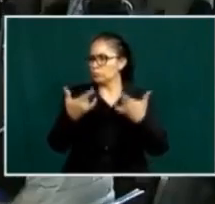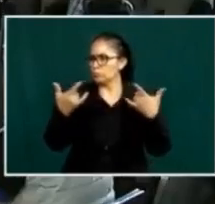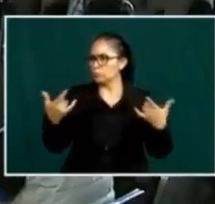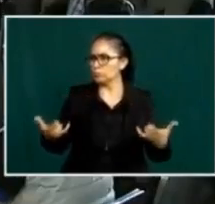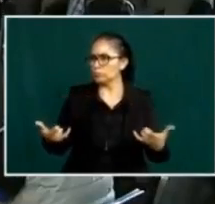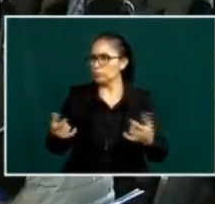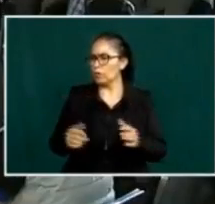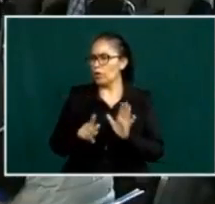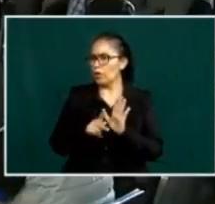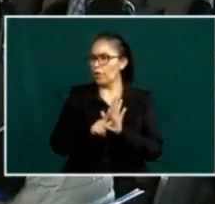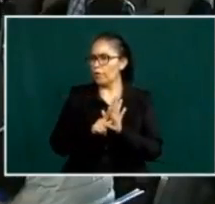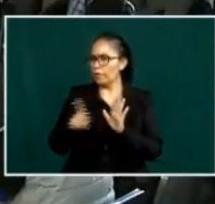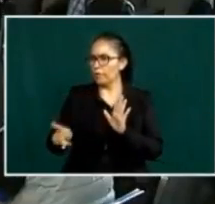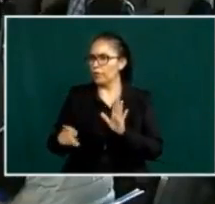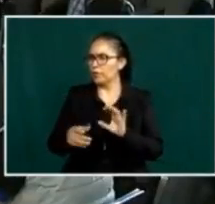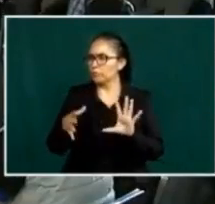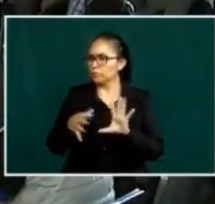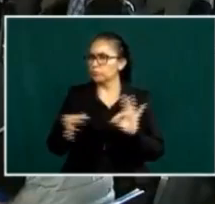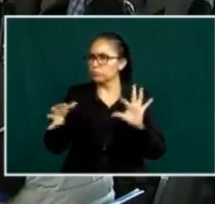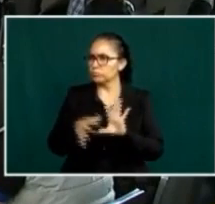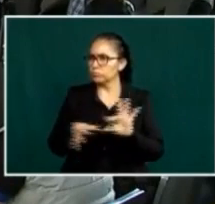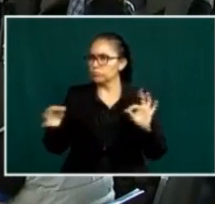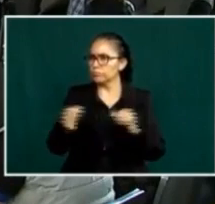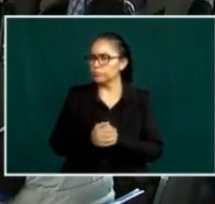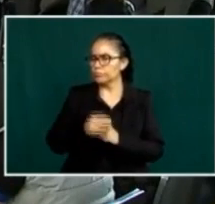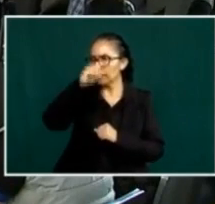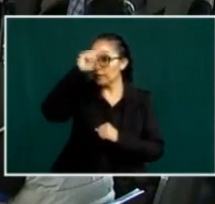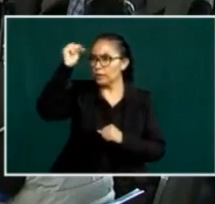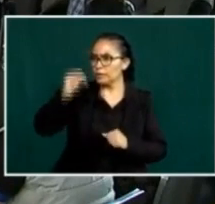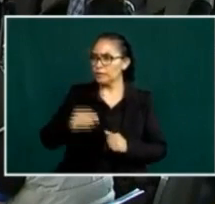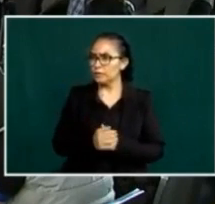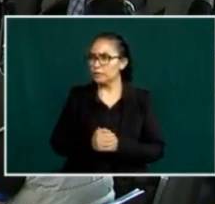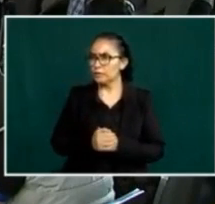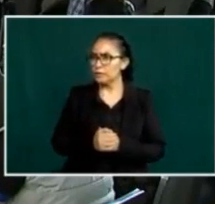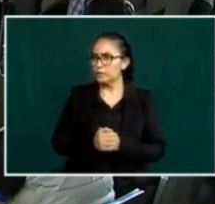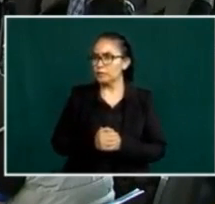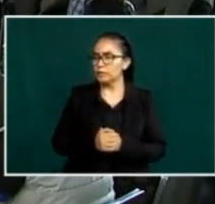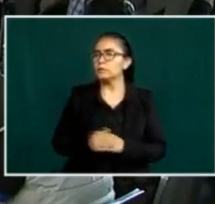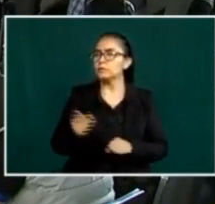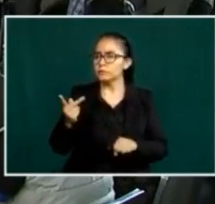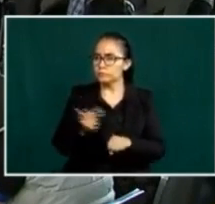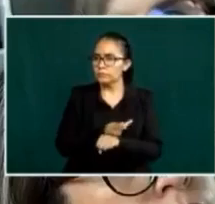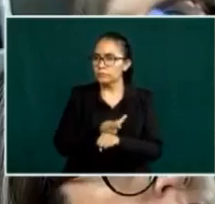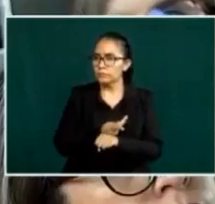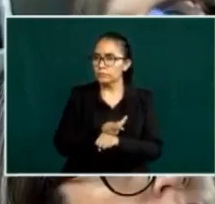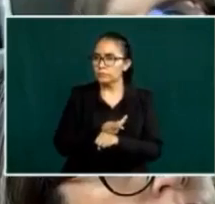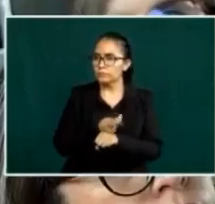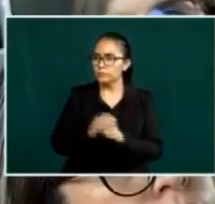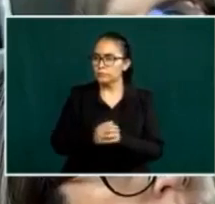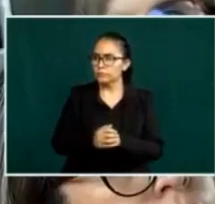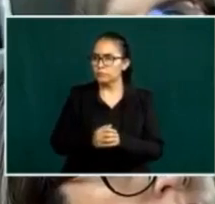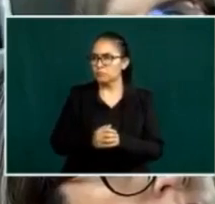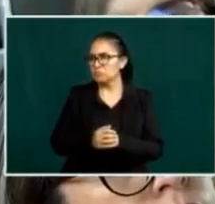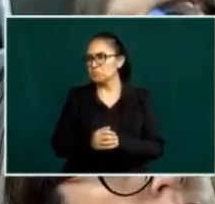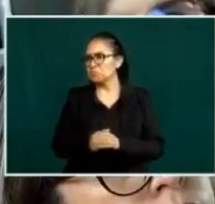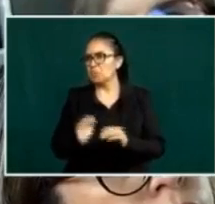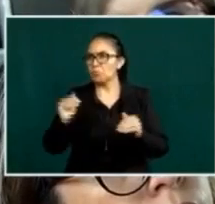And a local newspaper notified from Nayarit what happened.